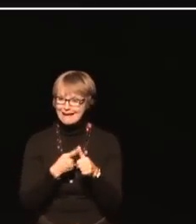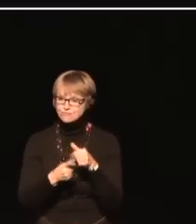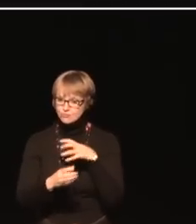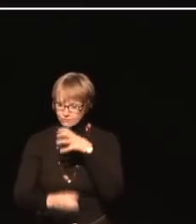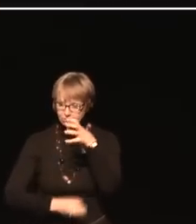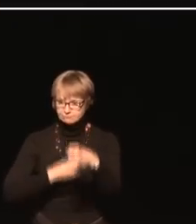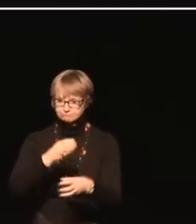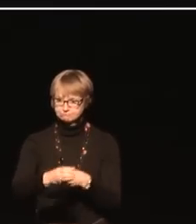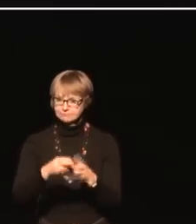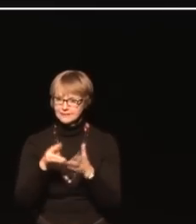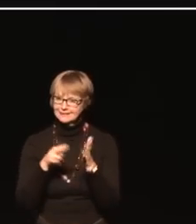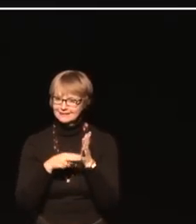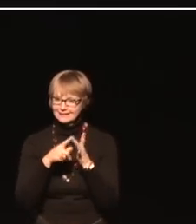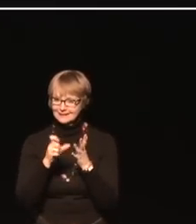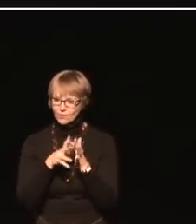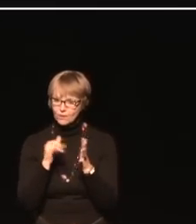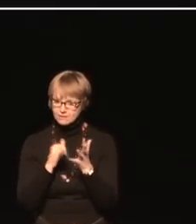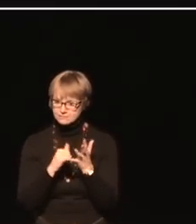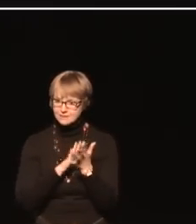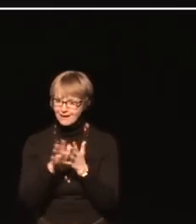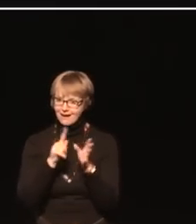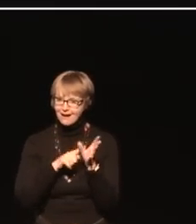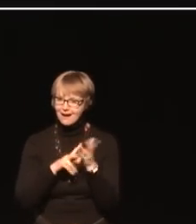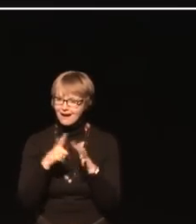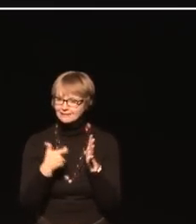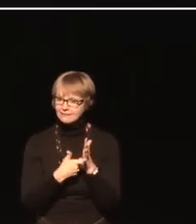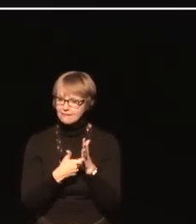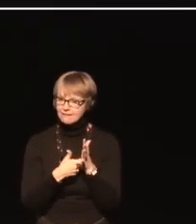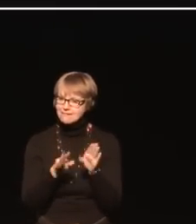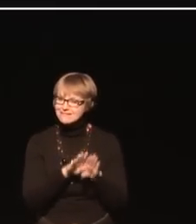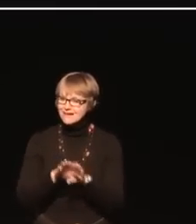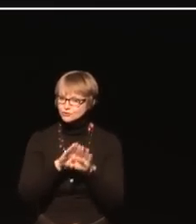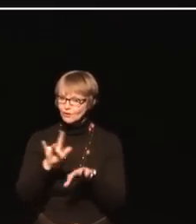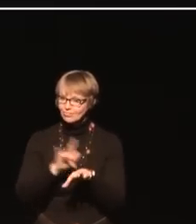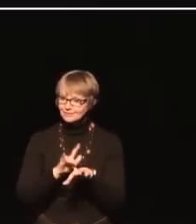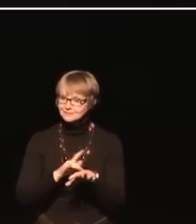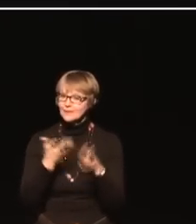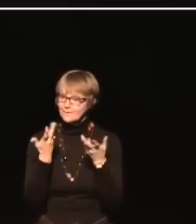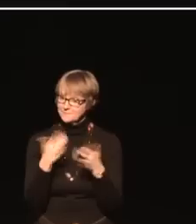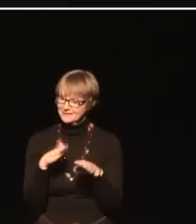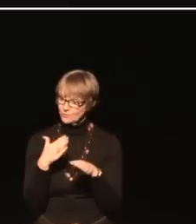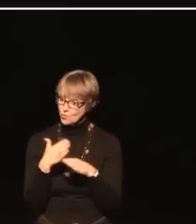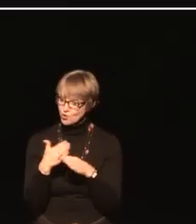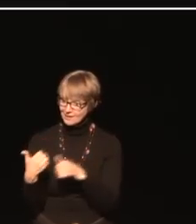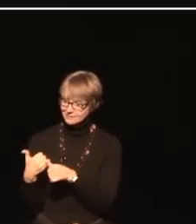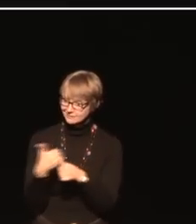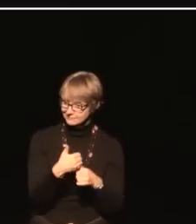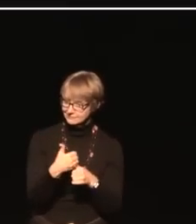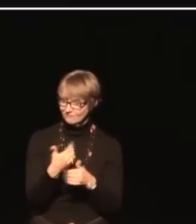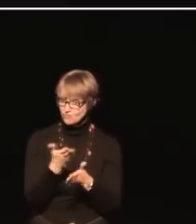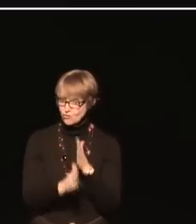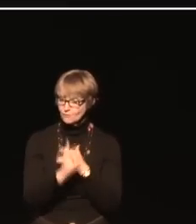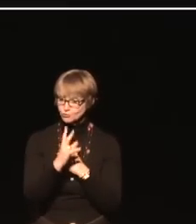Theatre. He's been an associate director at the National since 2011. He currently has on